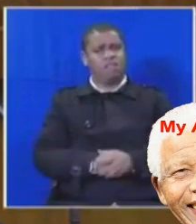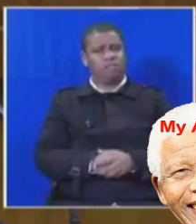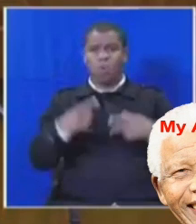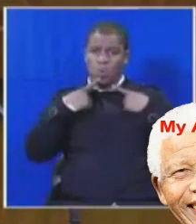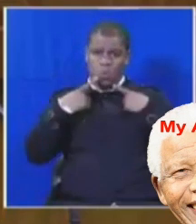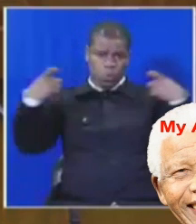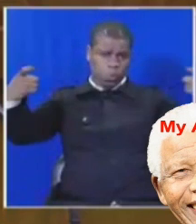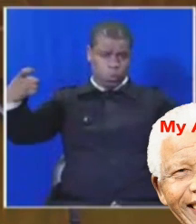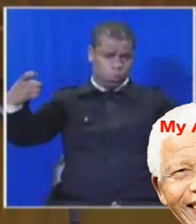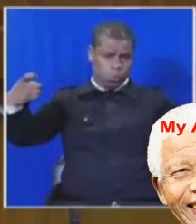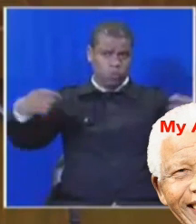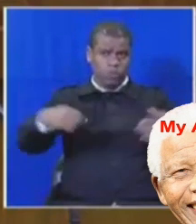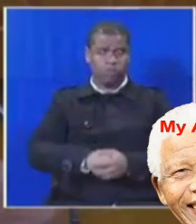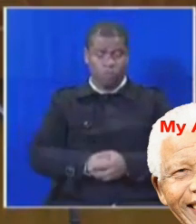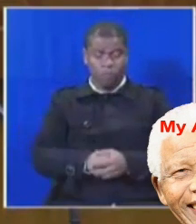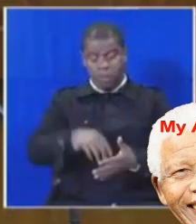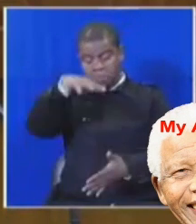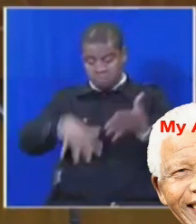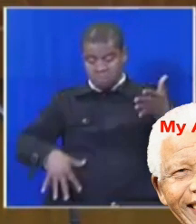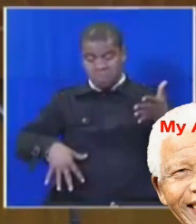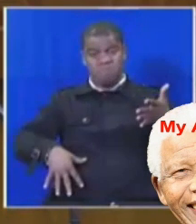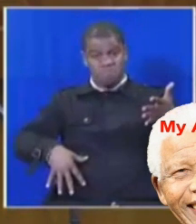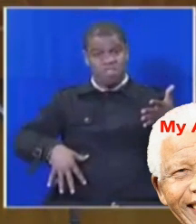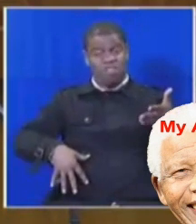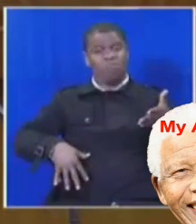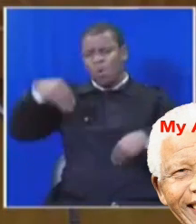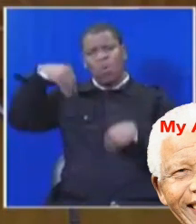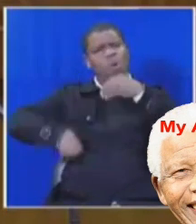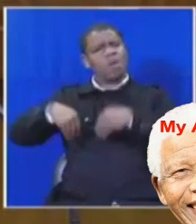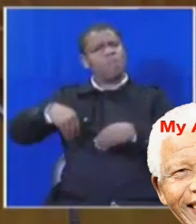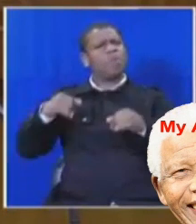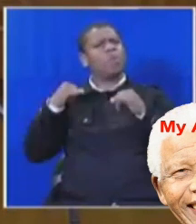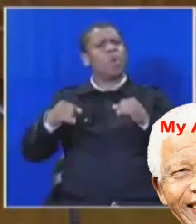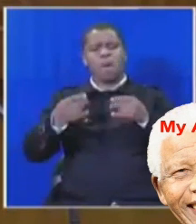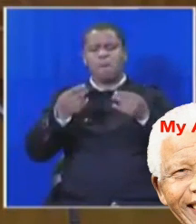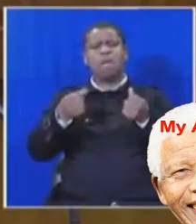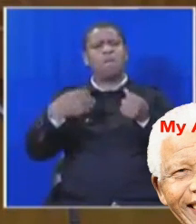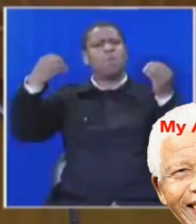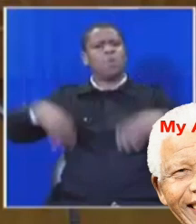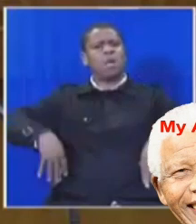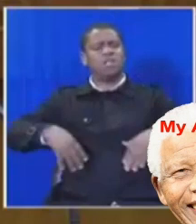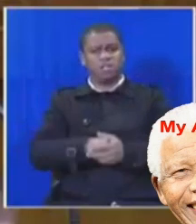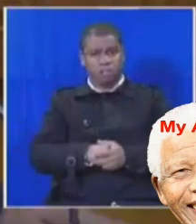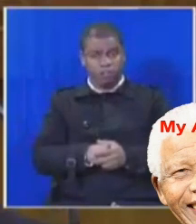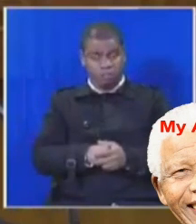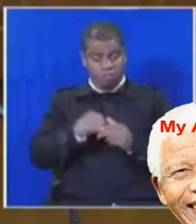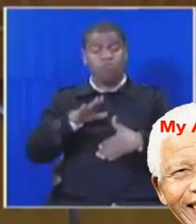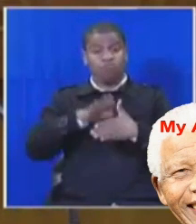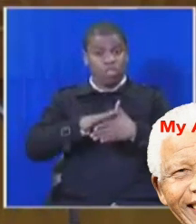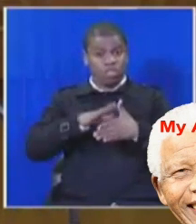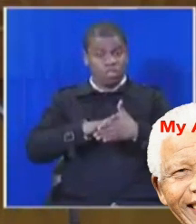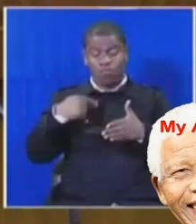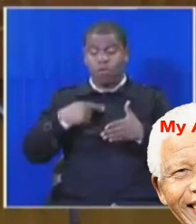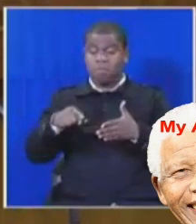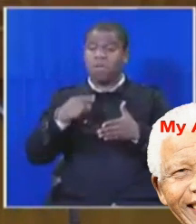There is a report about the maladministration and corruption that is taking place there. Hence, we're emphasizing